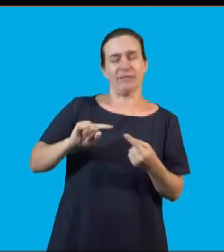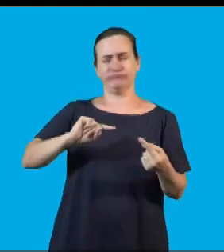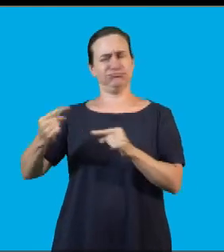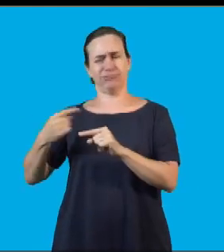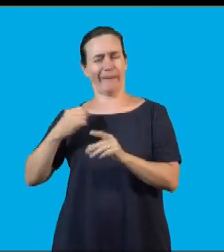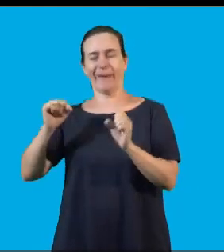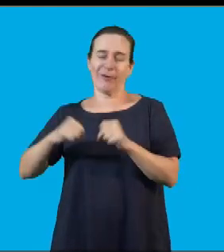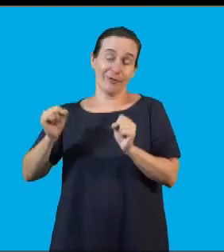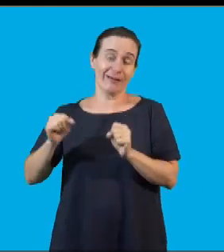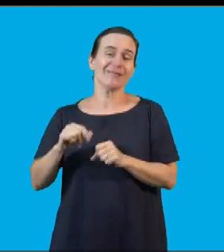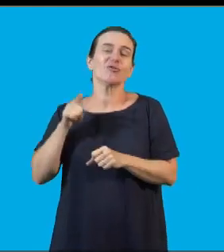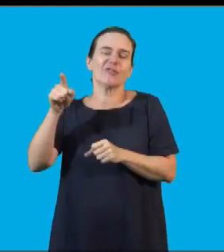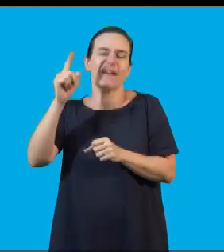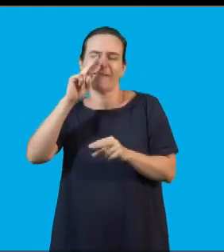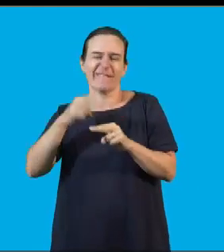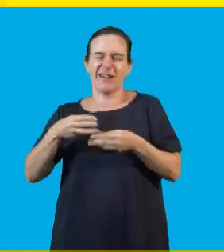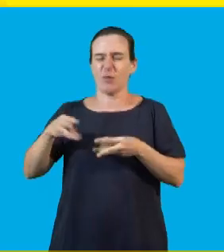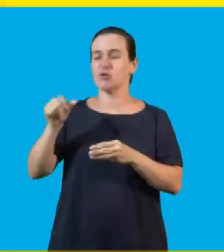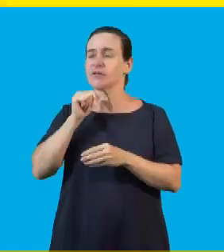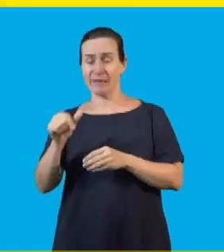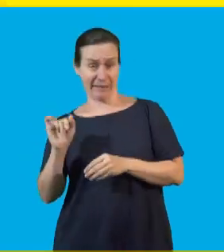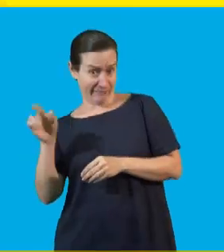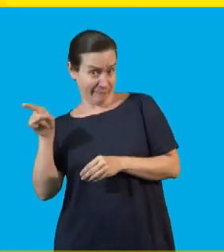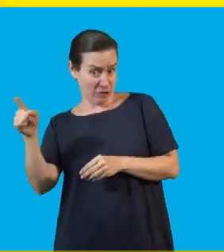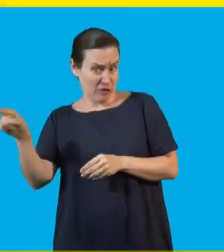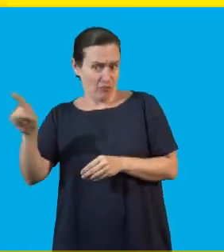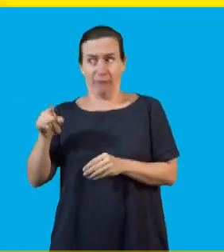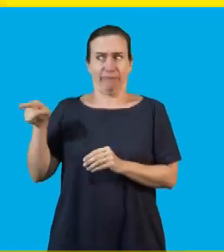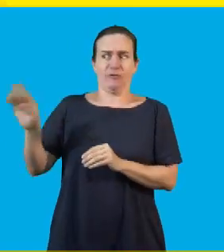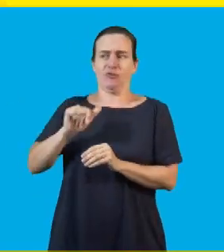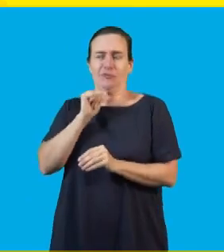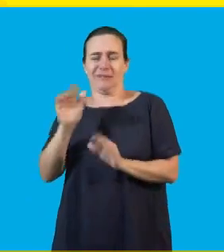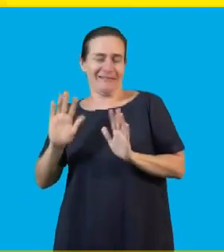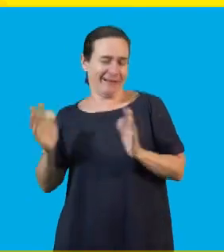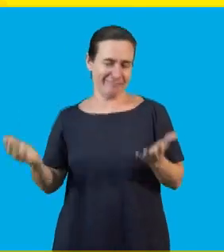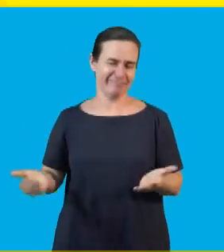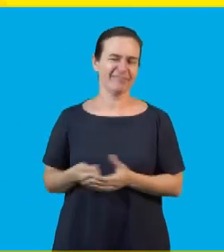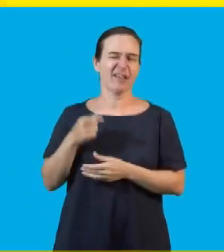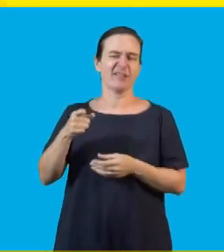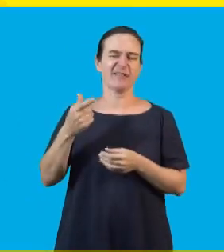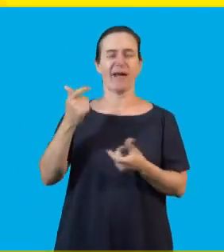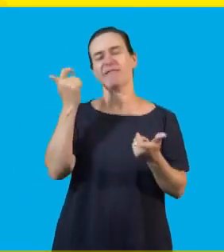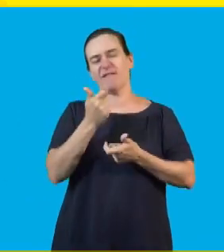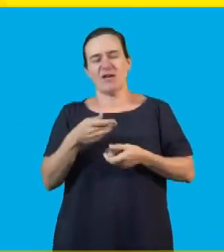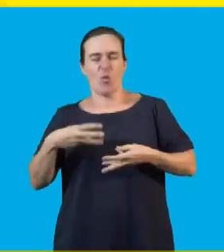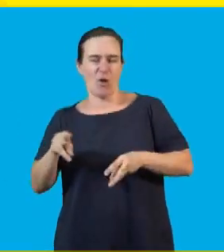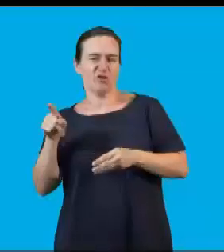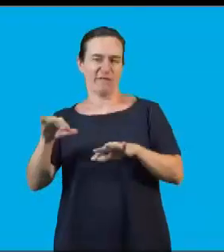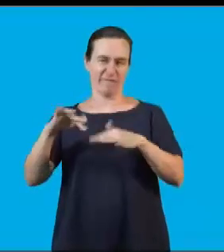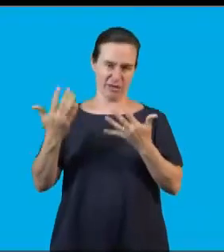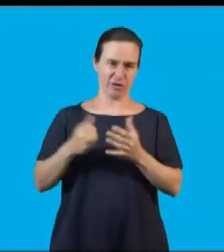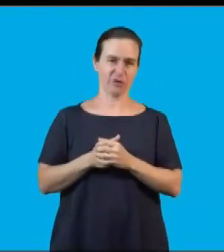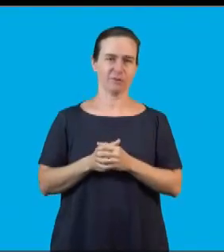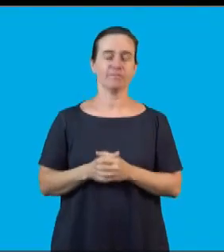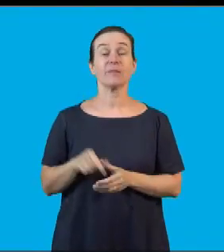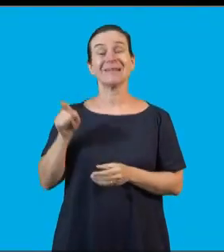her opinion. She says, you didn't hear it from me. If it turns out I'm wrong, It ends on a humorous note. The